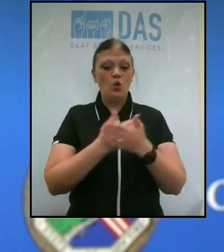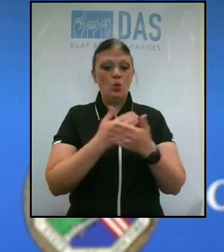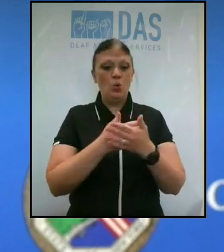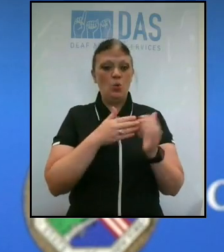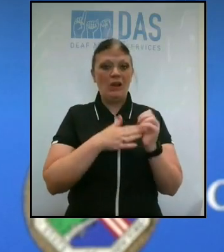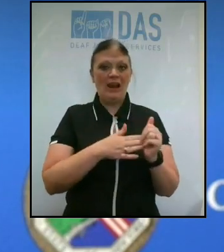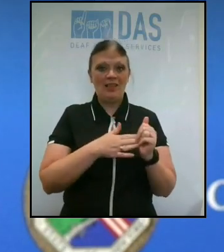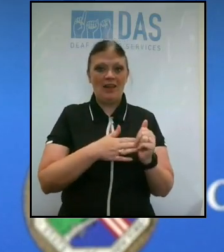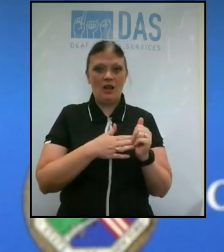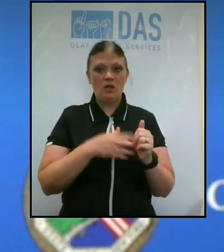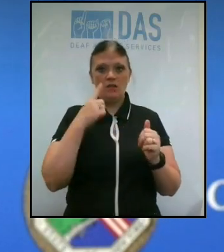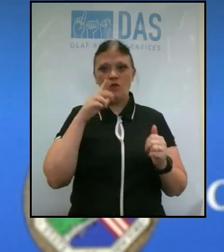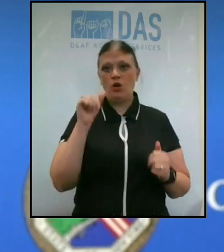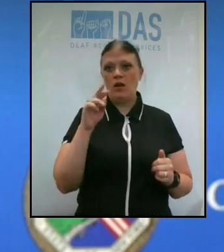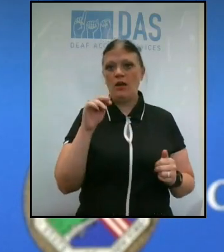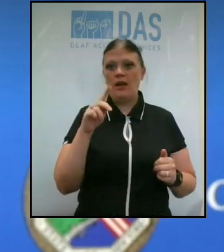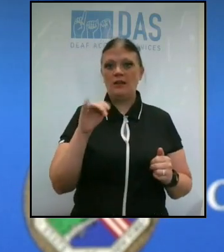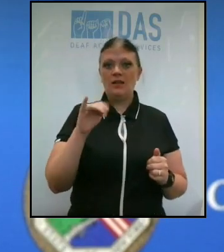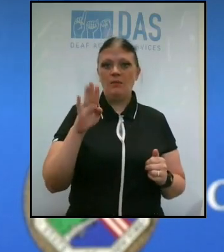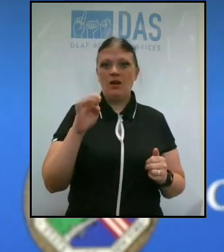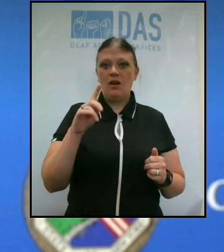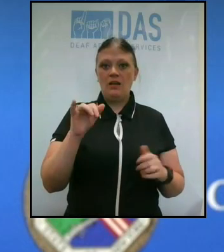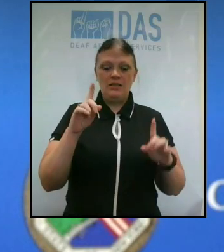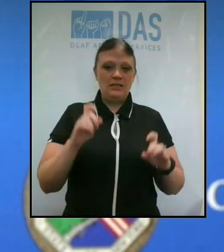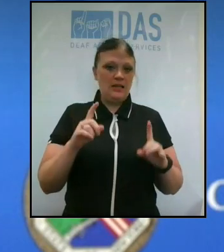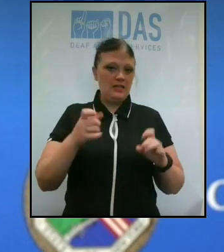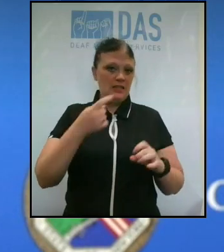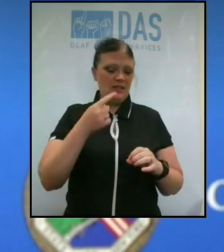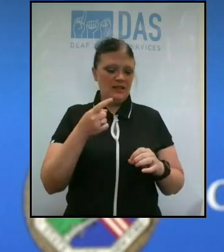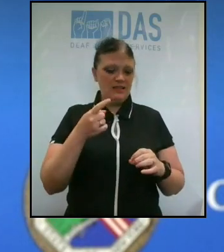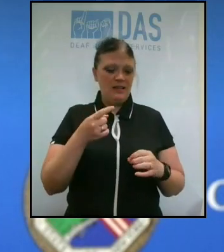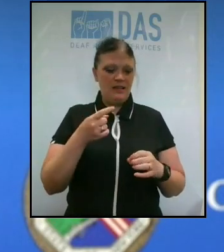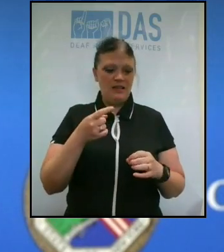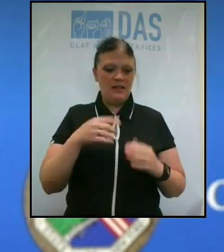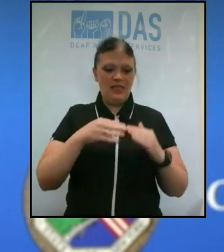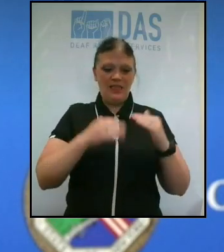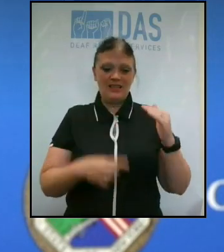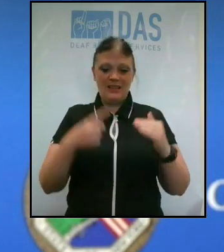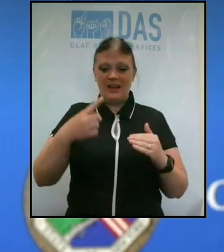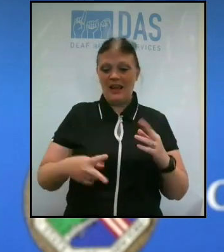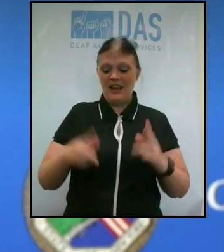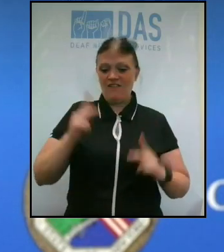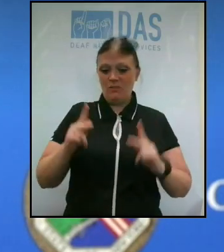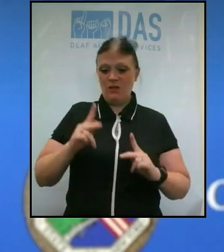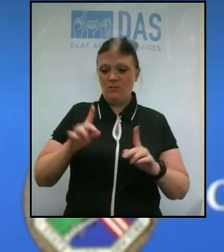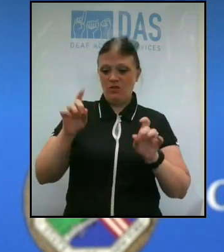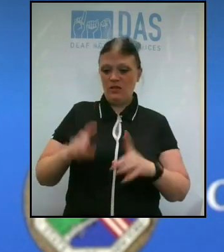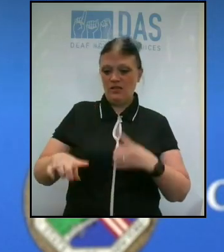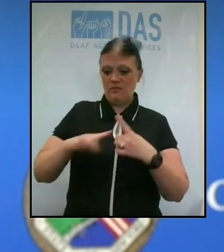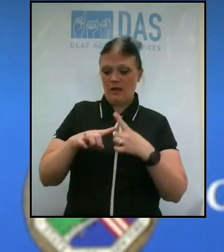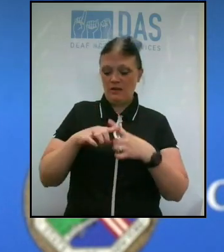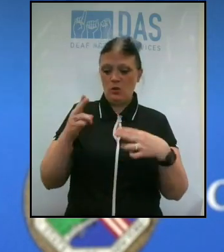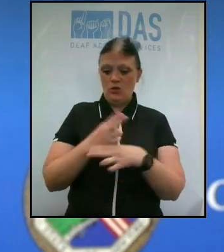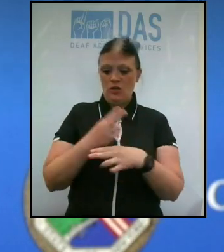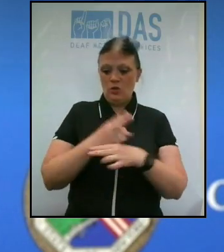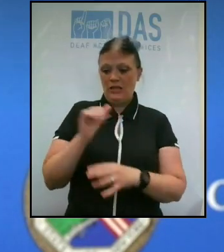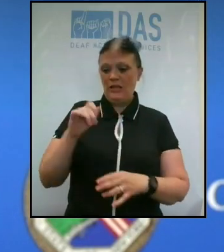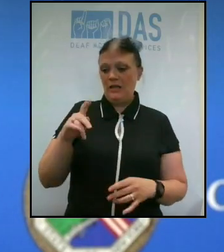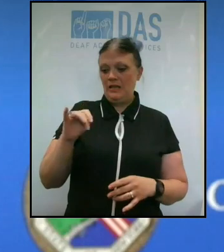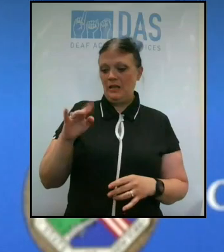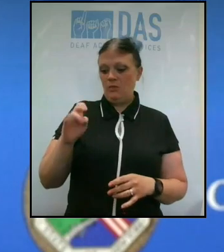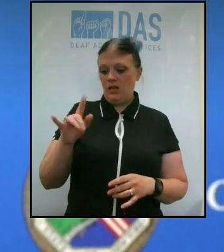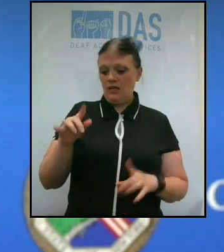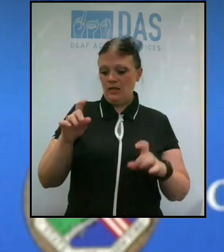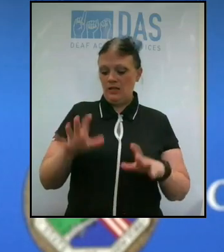out regarding antibody testing, and they said less than half of the people that test positive using an antibody test